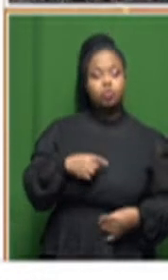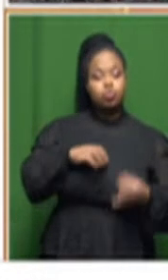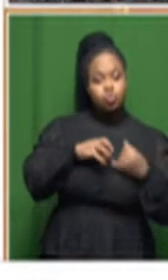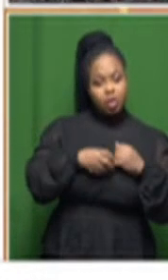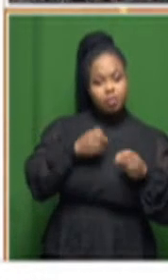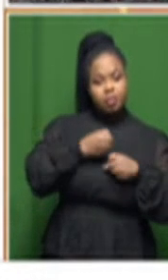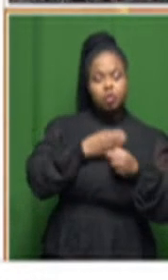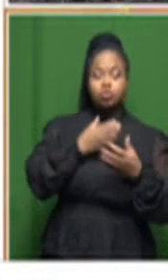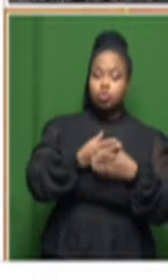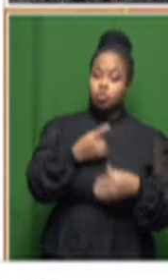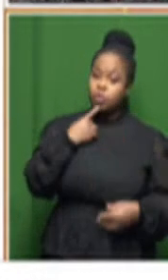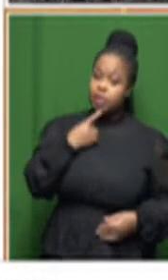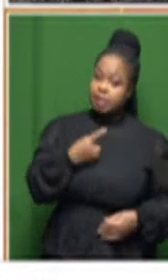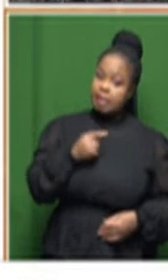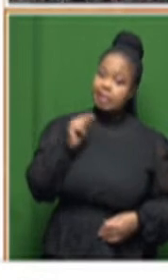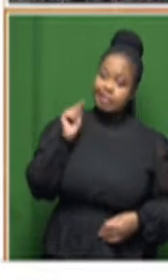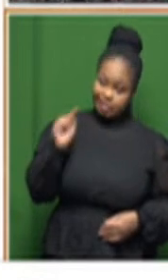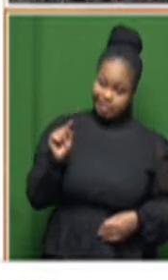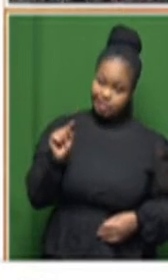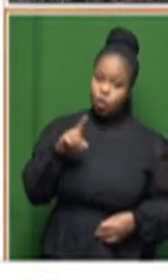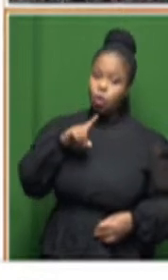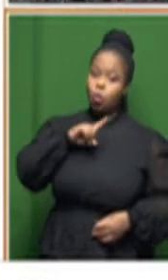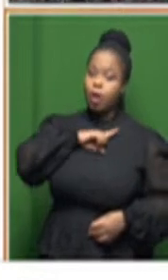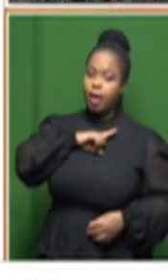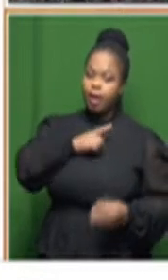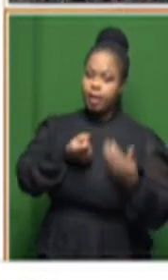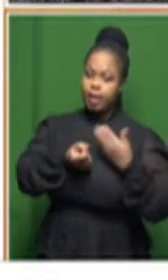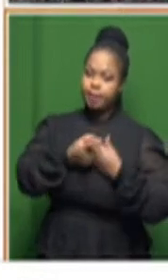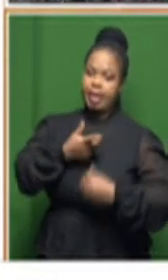the end, say that this has been caused by the